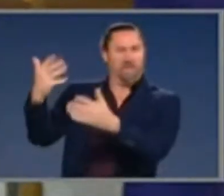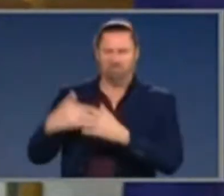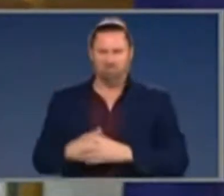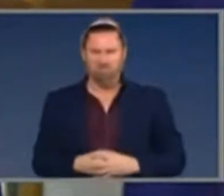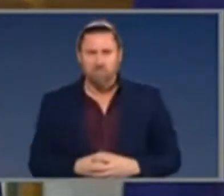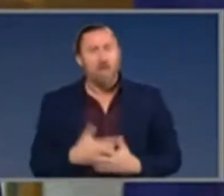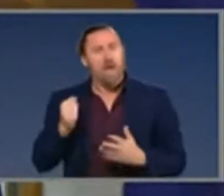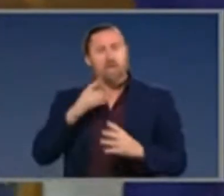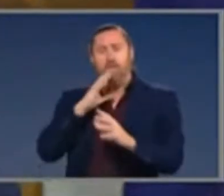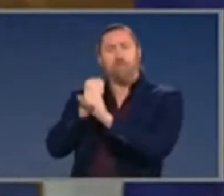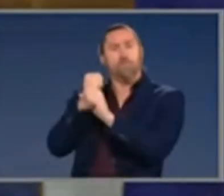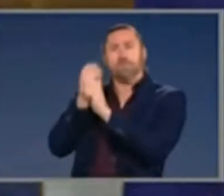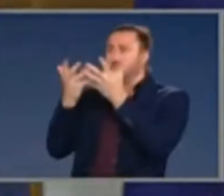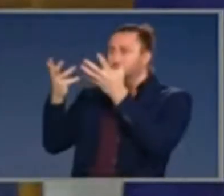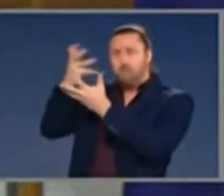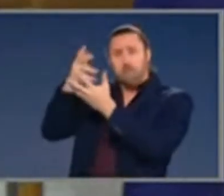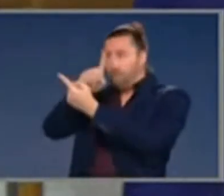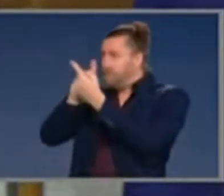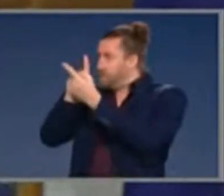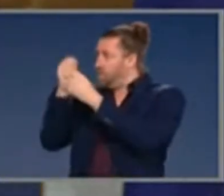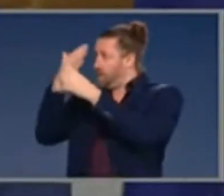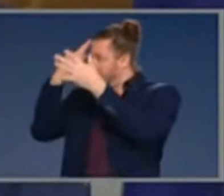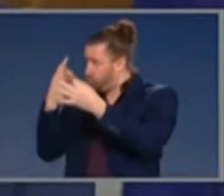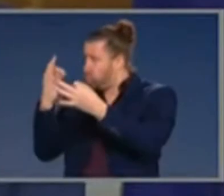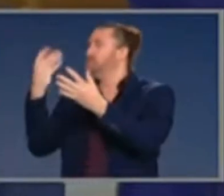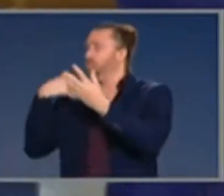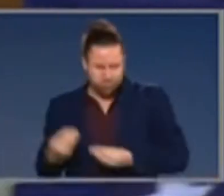cabinet meeting and they've made a decision, and that's the most important thing.